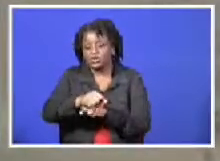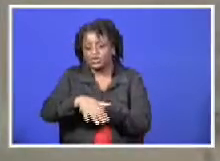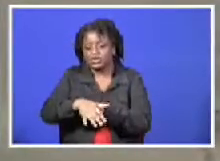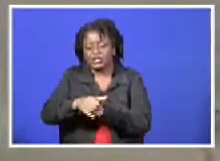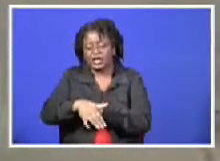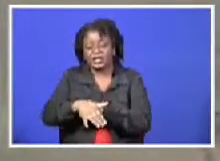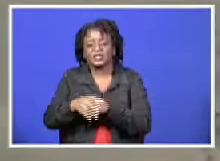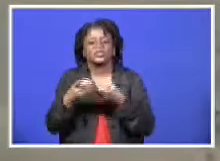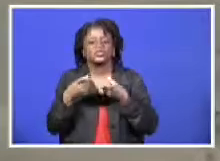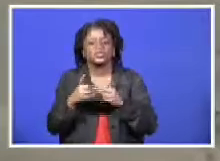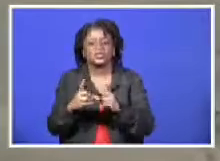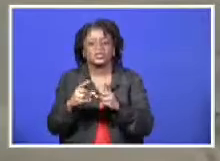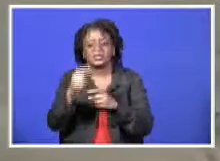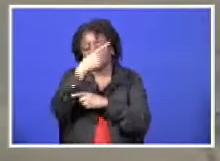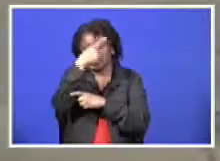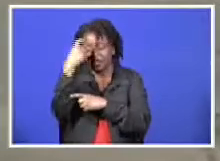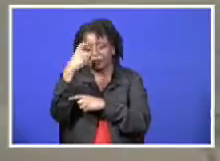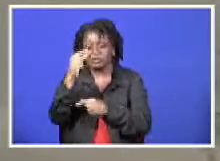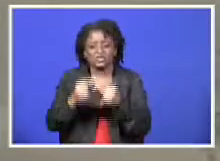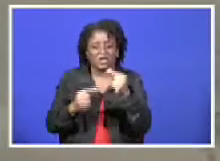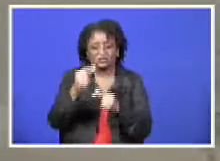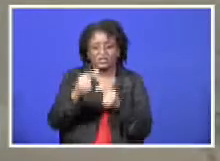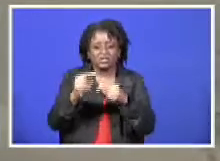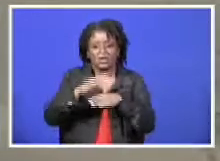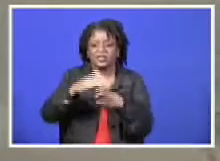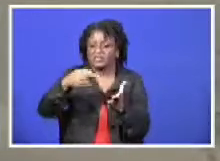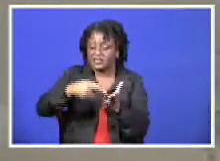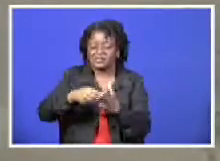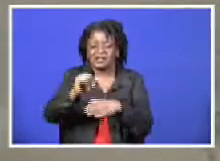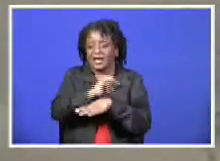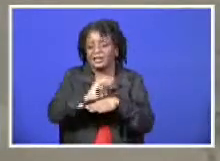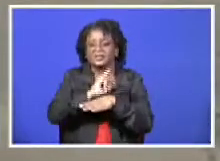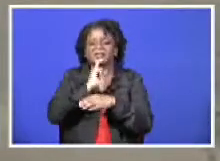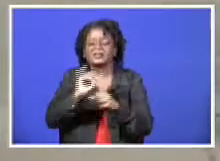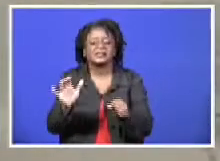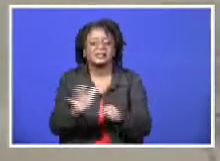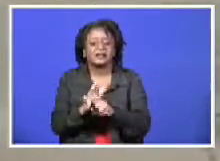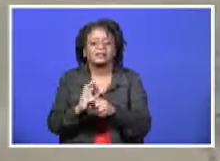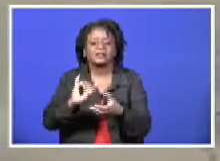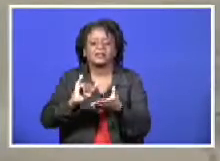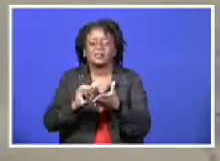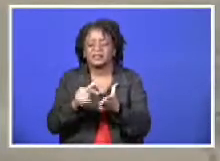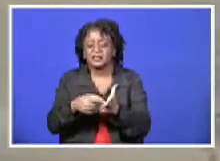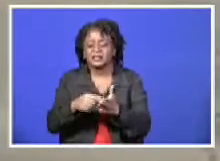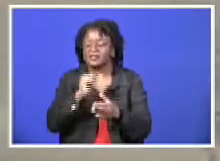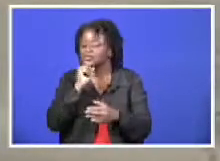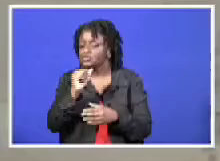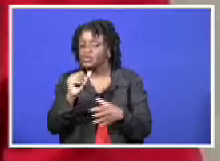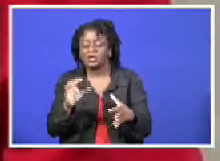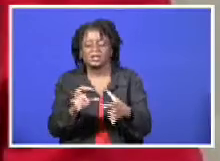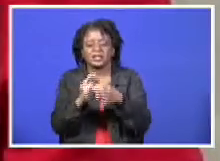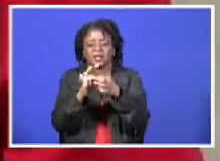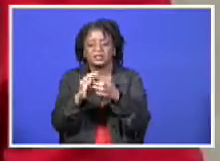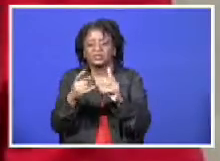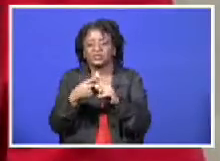on this island is sufficient. So these are not connected issues. These are not related to load